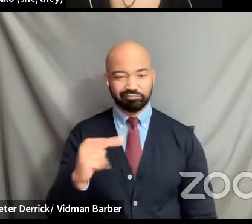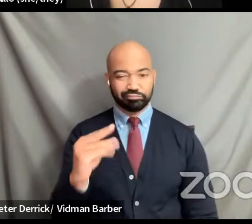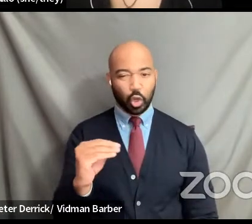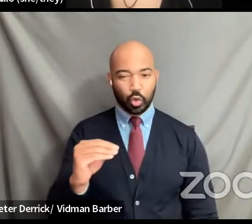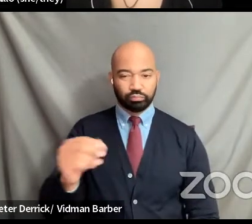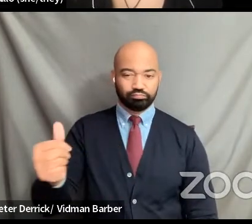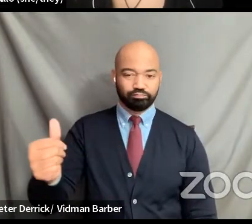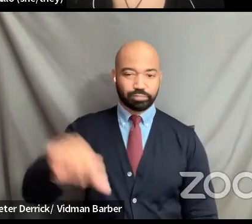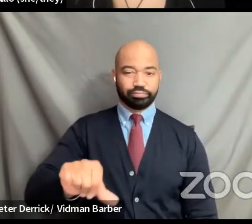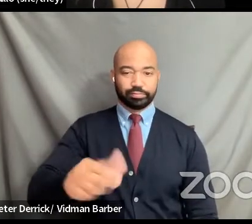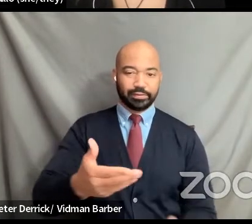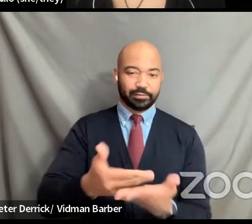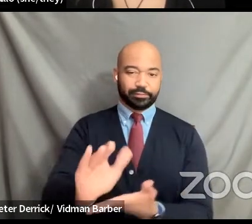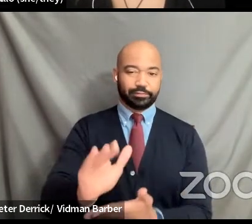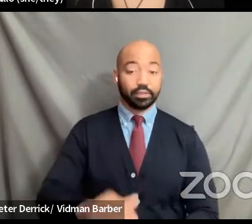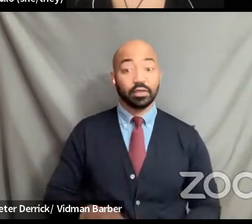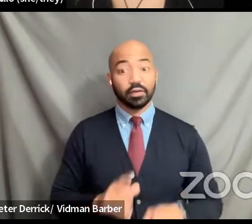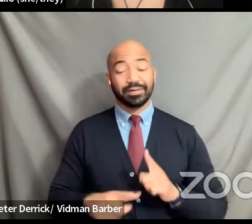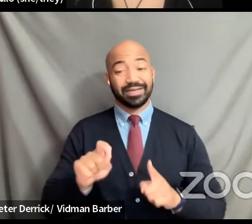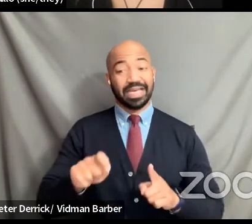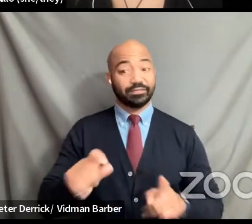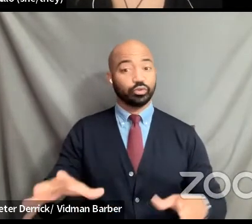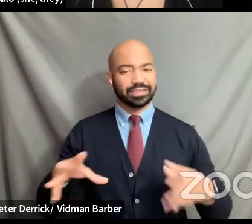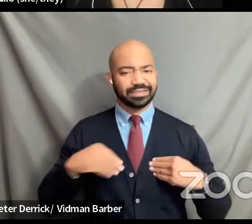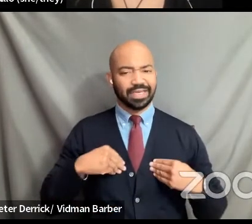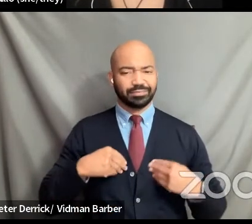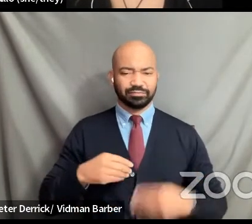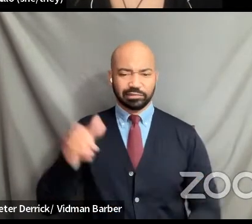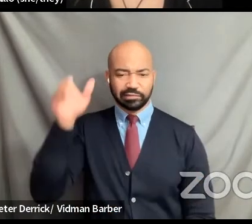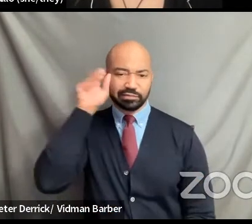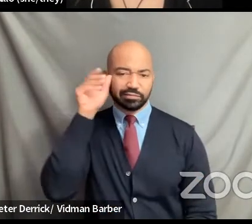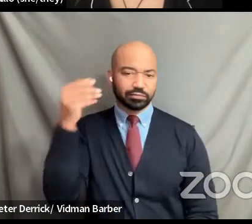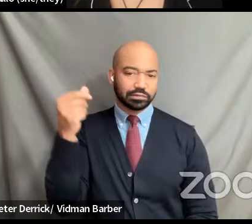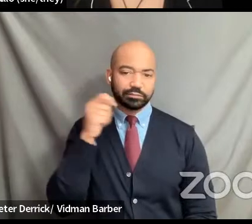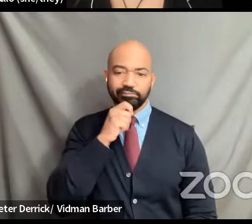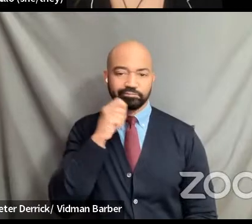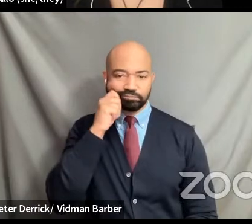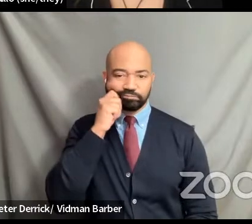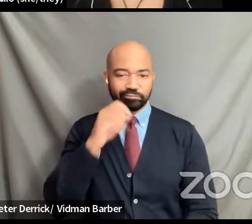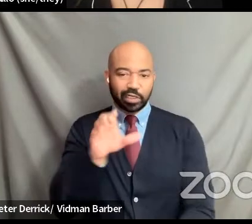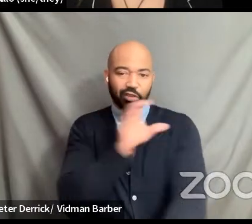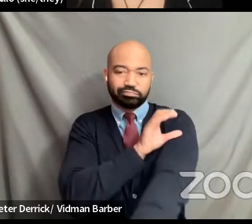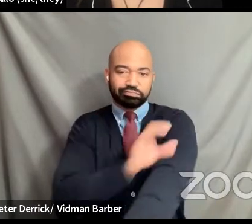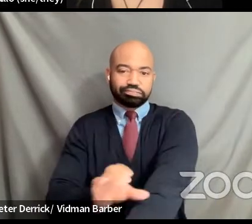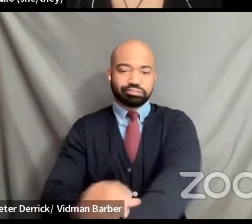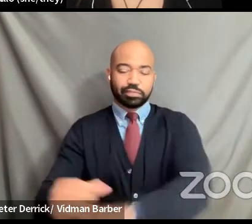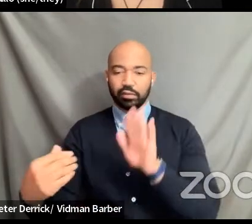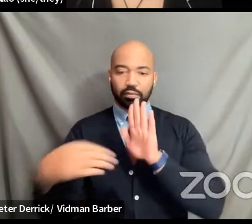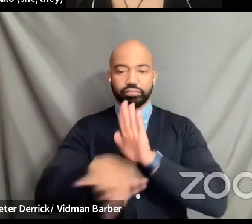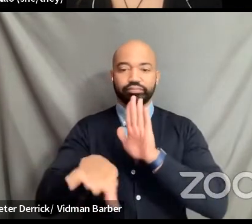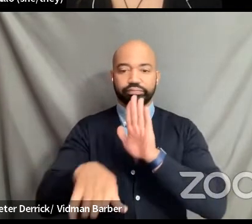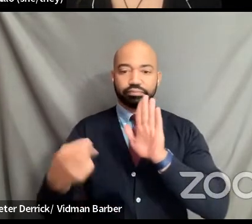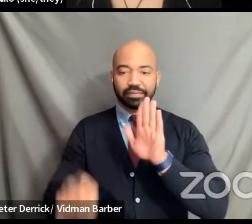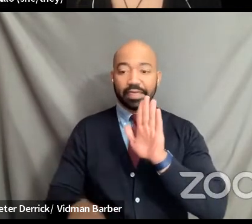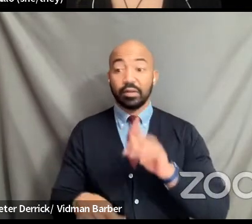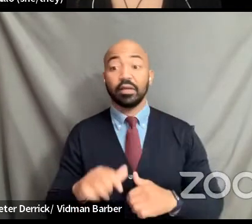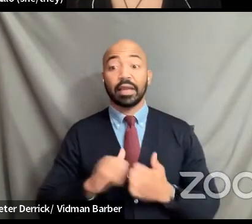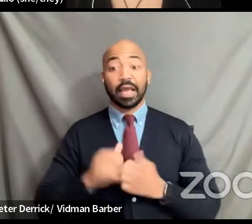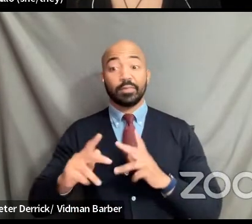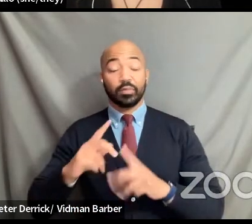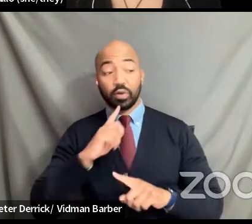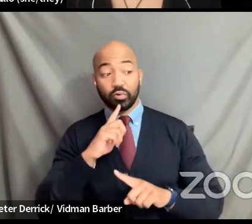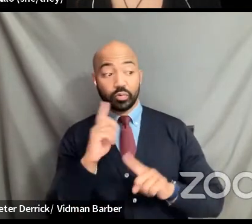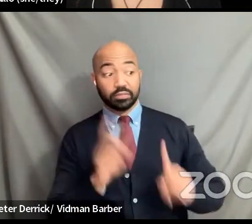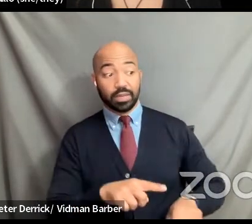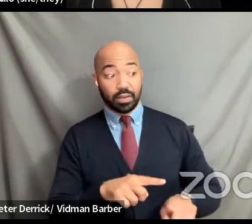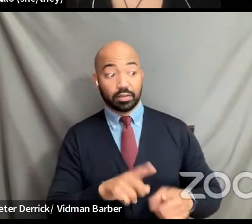really tough. You just have to be able to accept the rejection and keep it moving. Cause like how people react to you is a reflection of them,